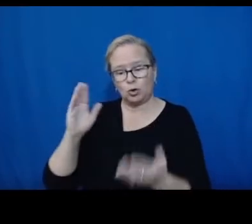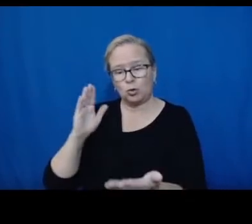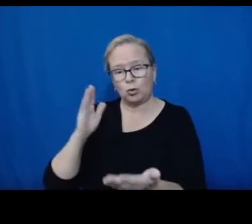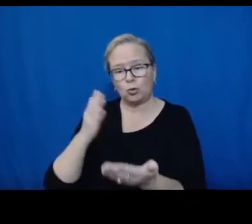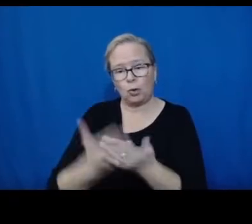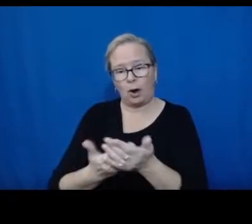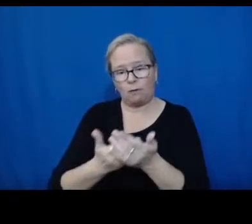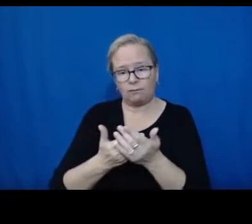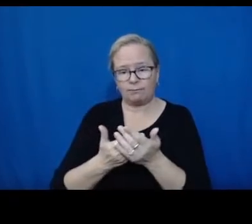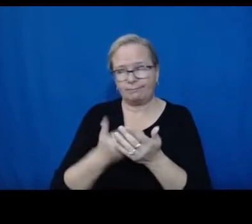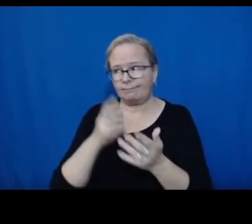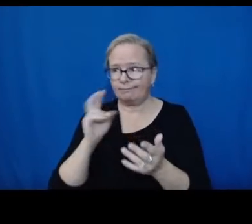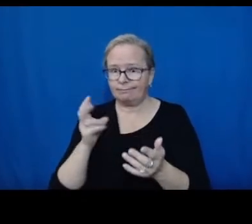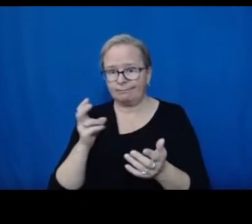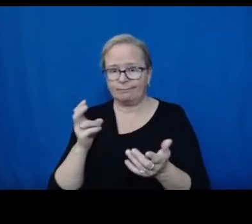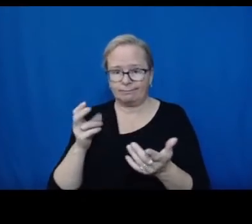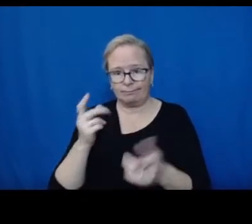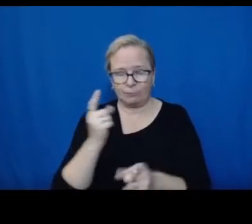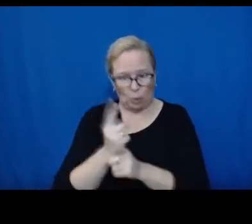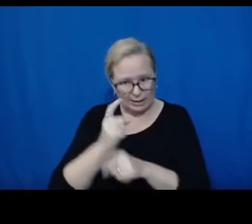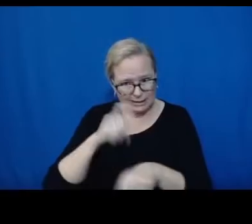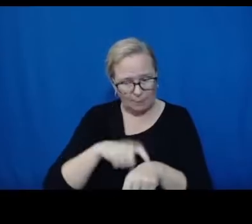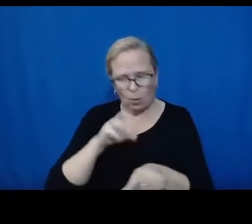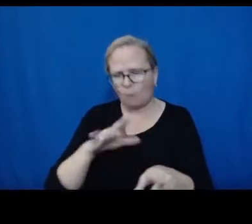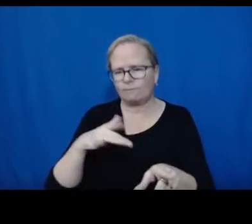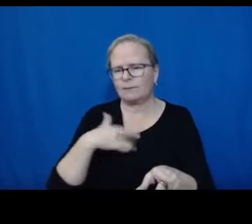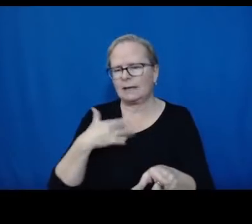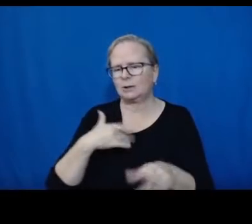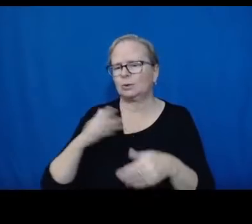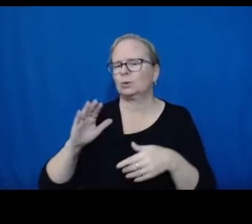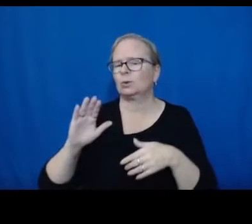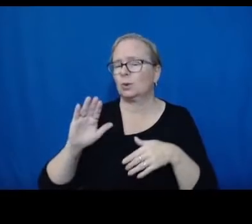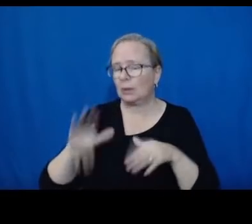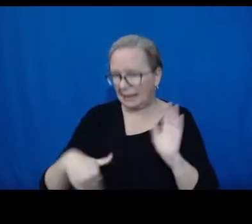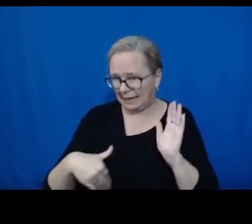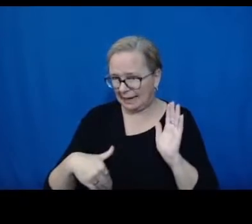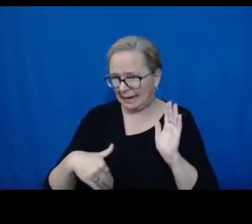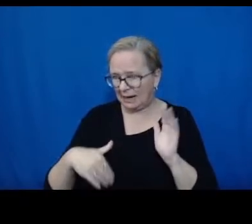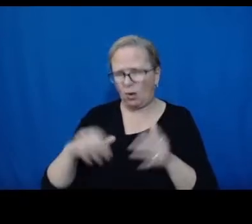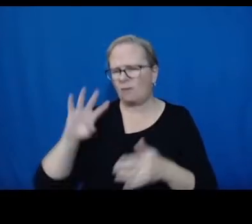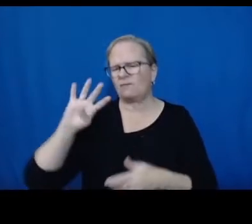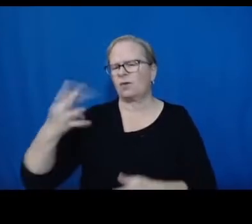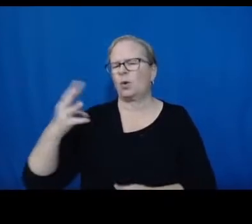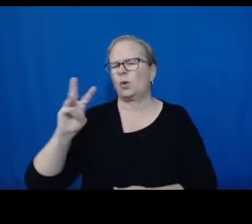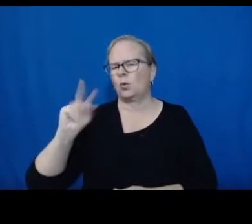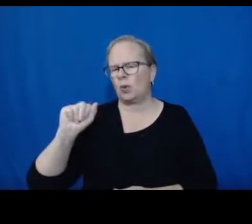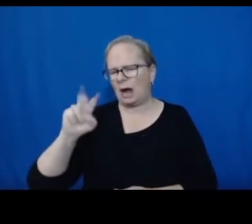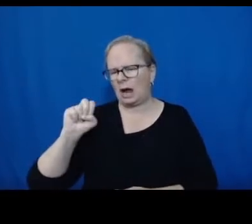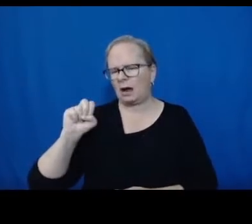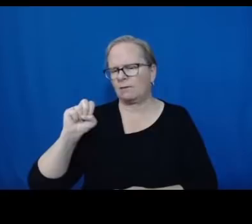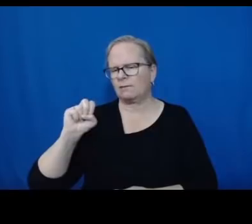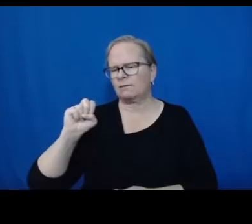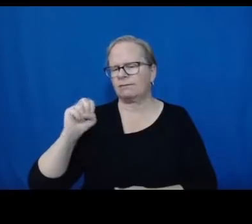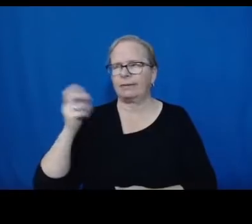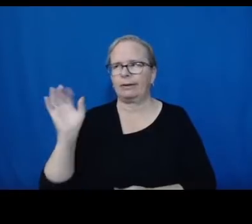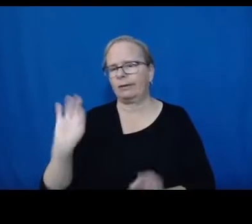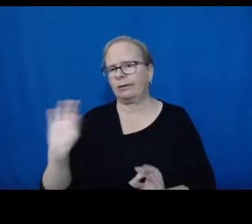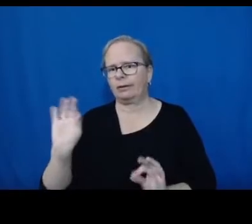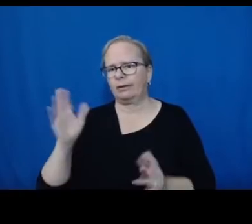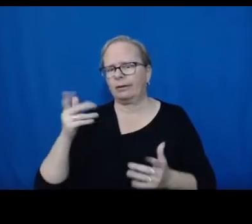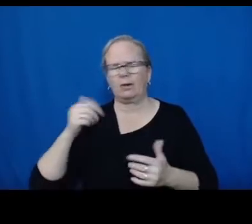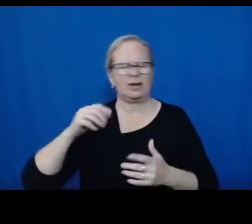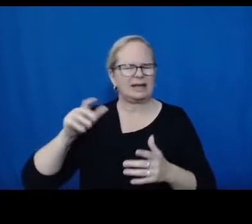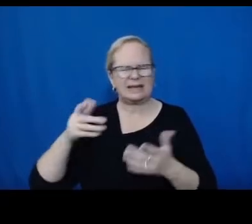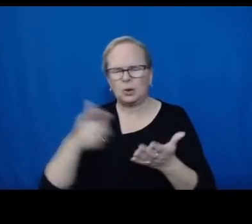Or are you finding that in this wave, people are coming in later due to some of that